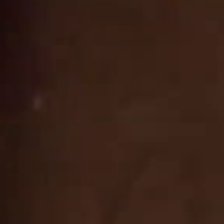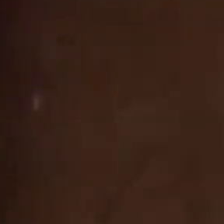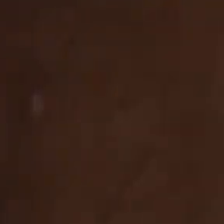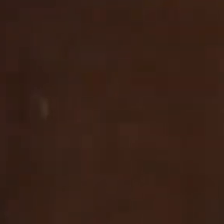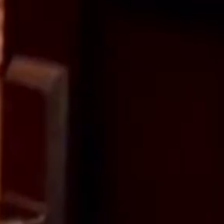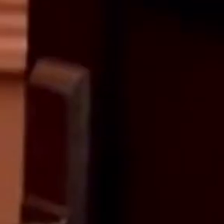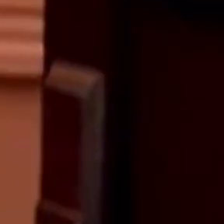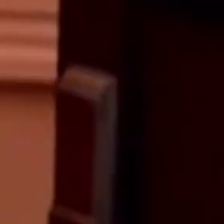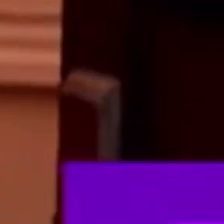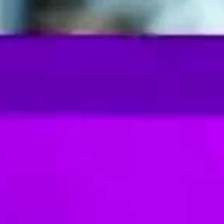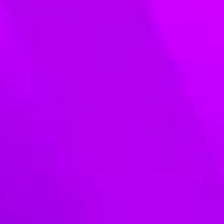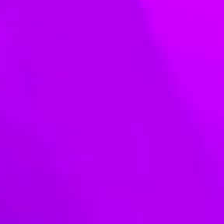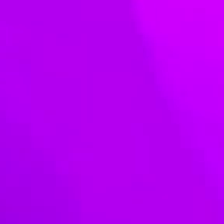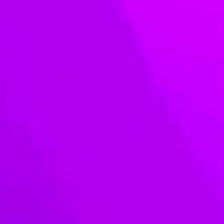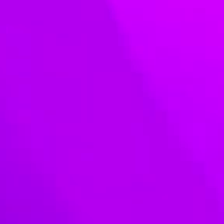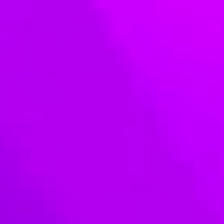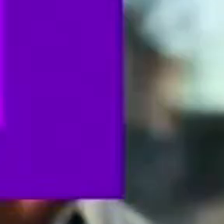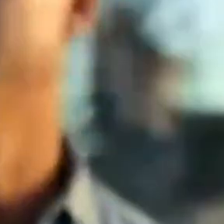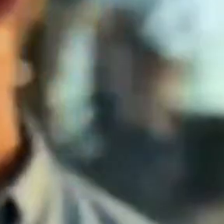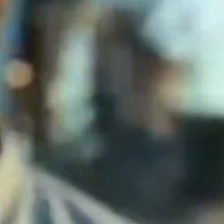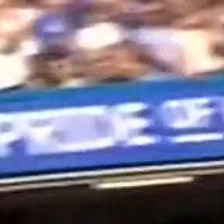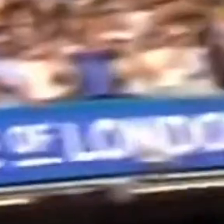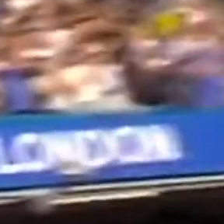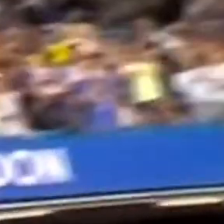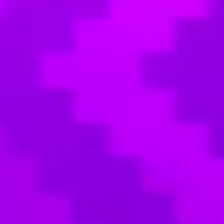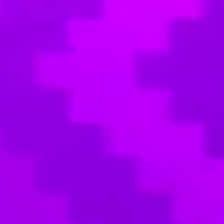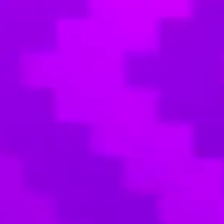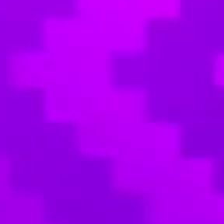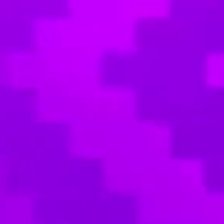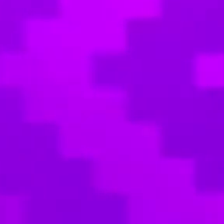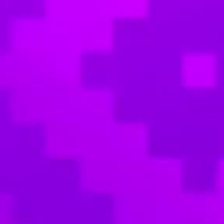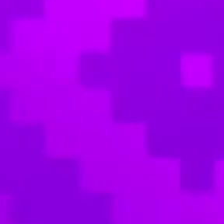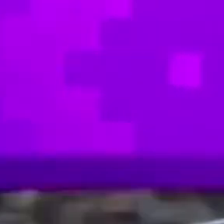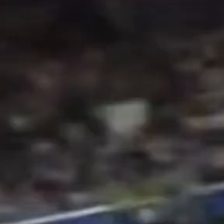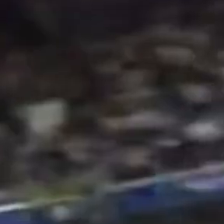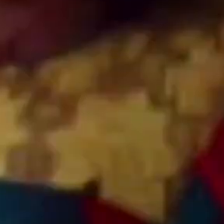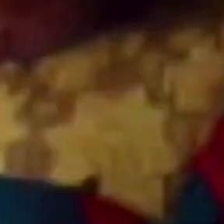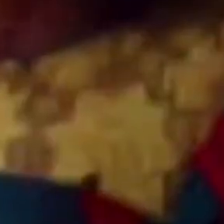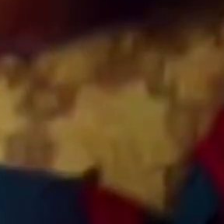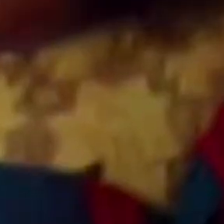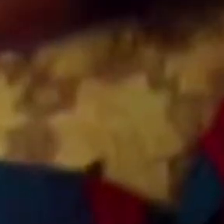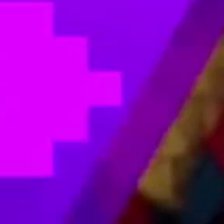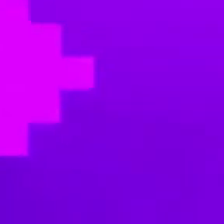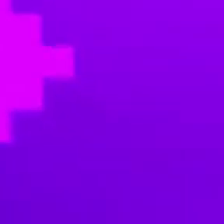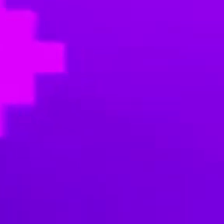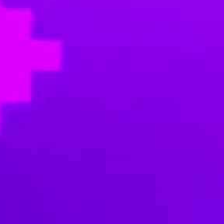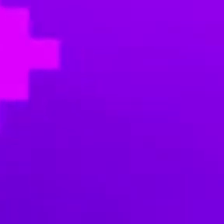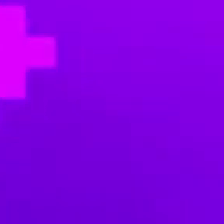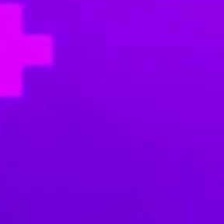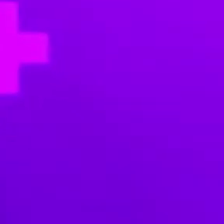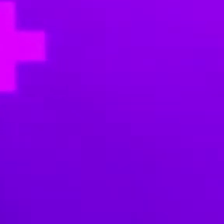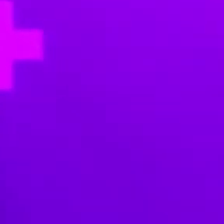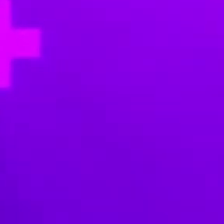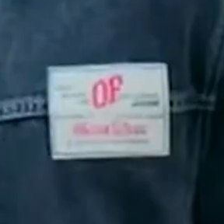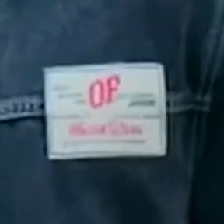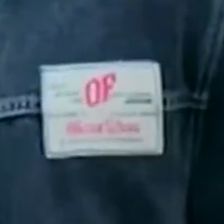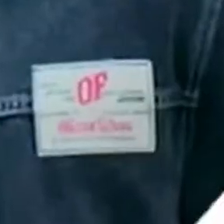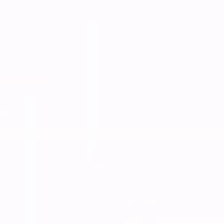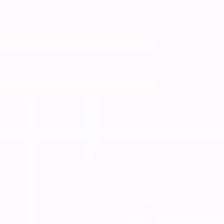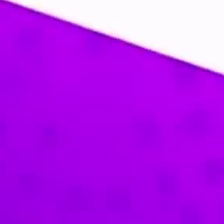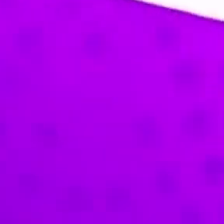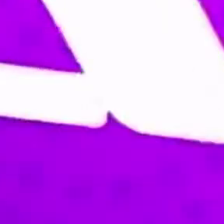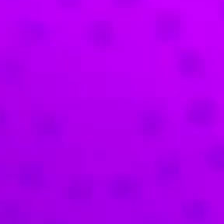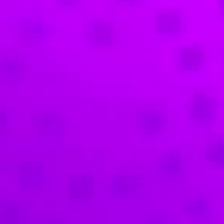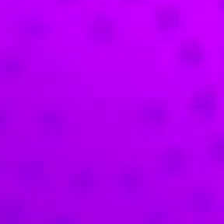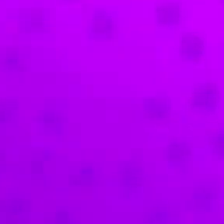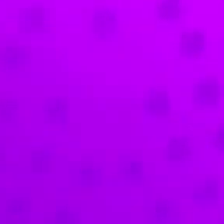galore. Oh, this is better than good. It's better than great. All hands on deck. It's Super Plus. Welcome back